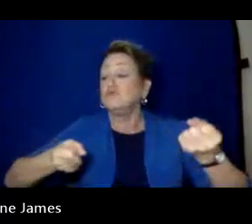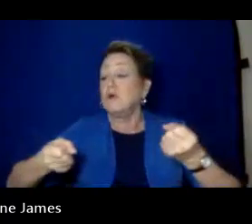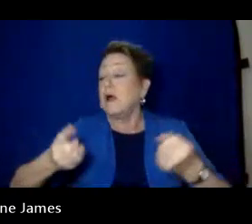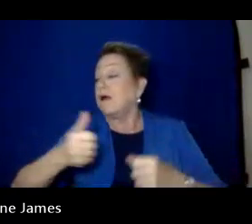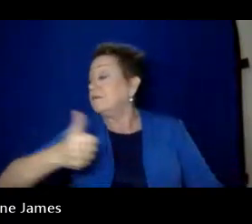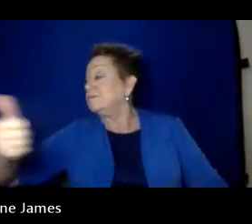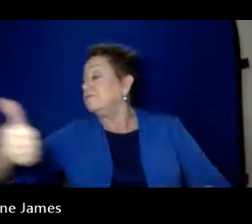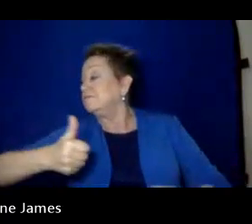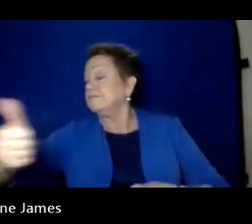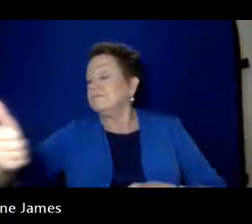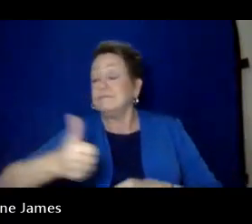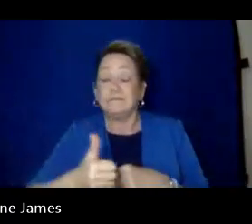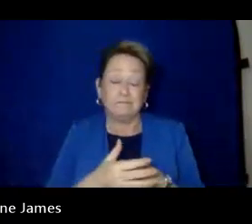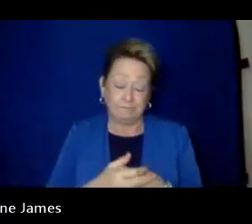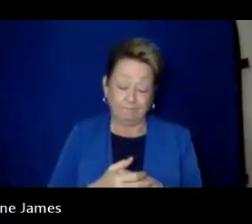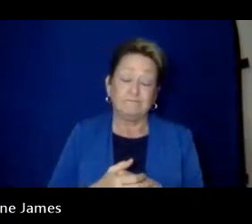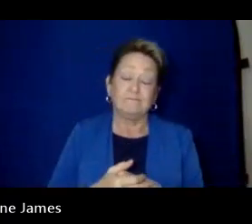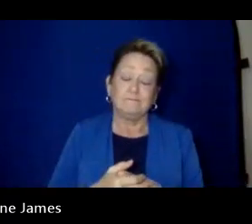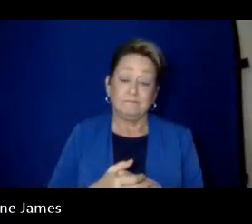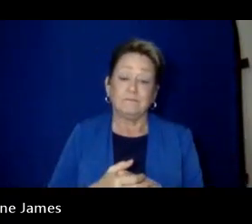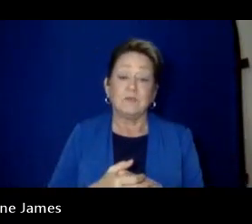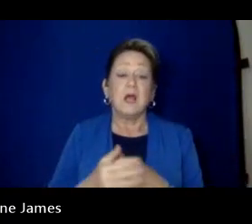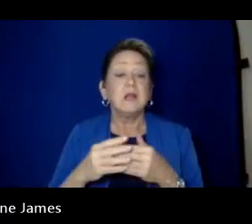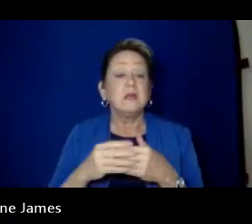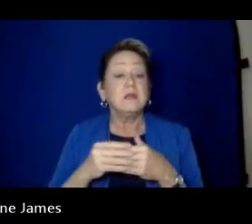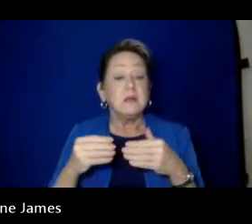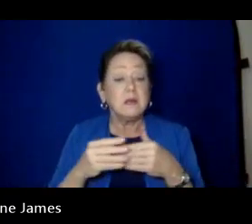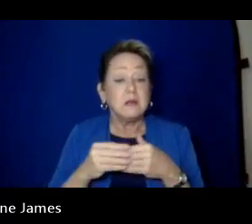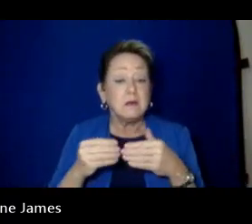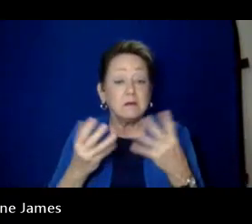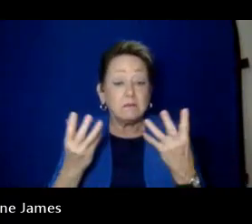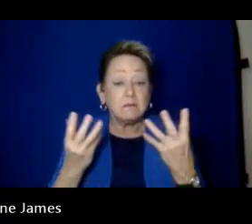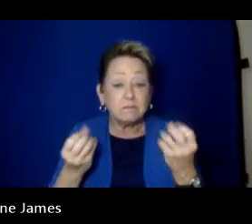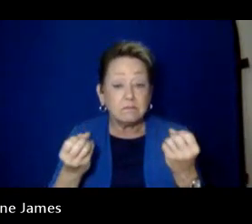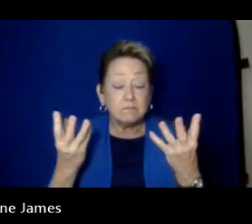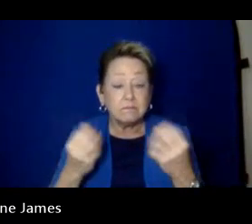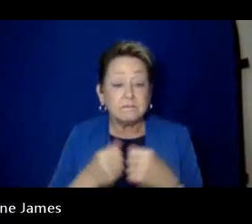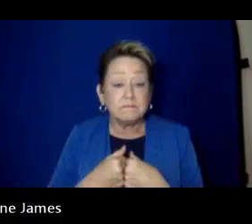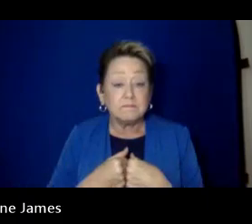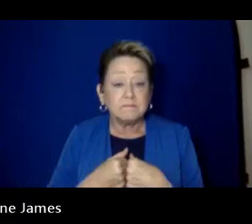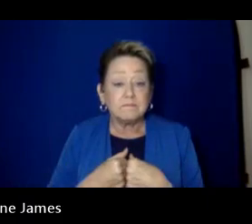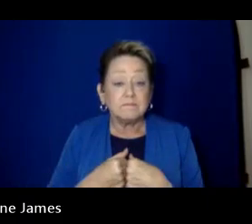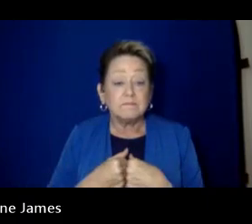manager of inventory operations and distribution. In terms of dollars, for